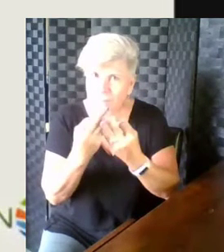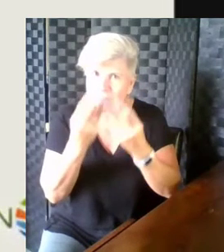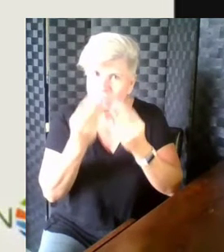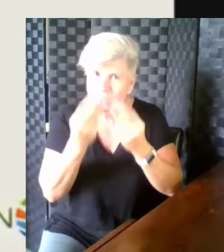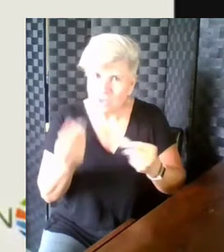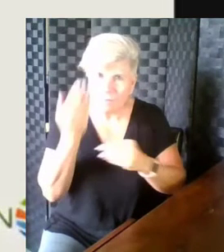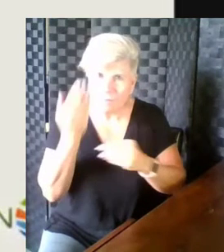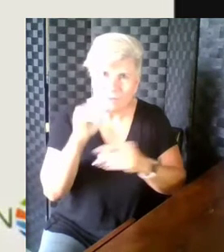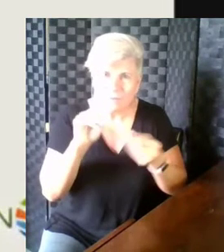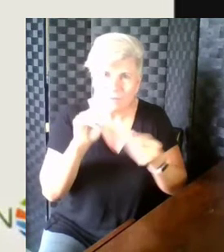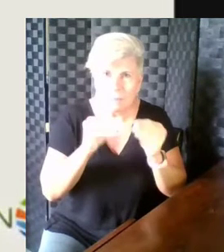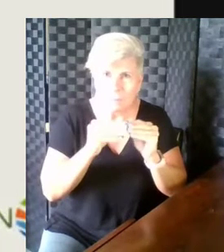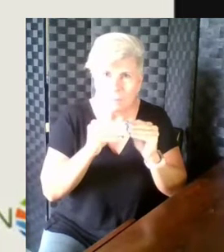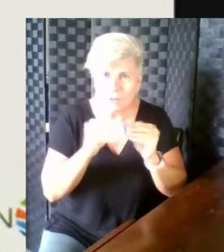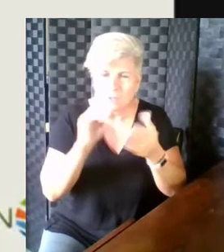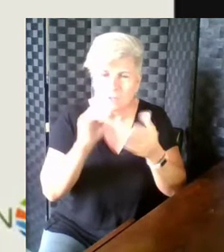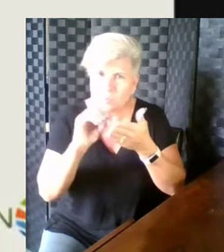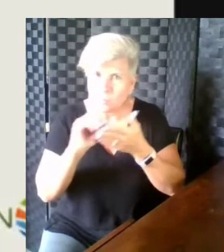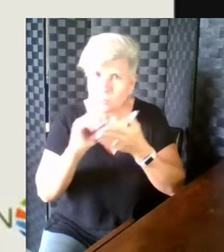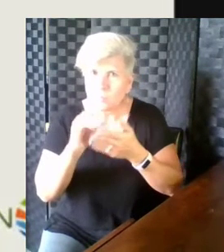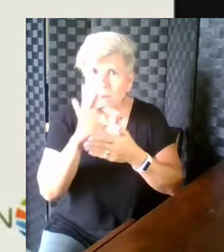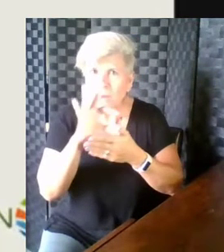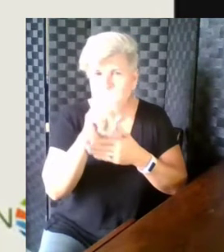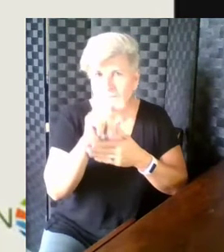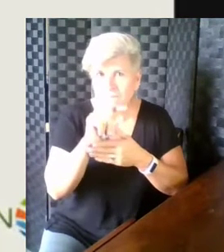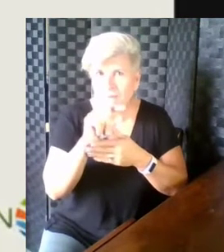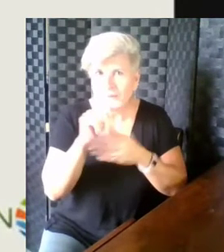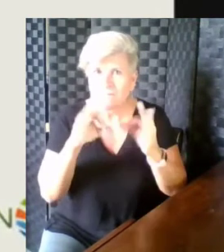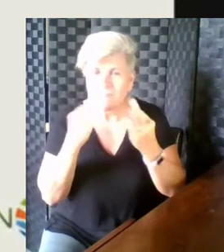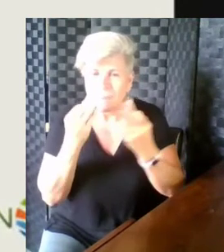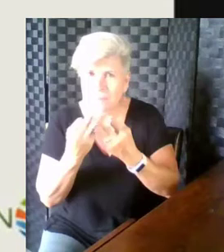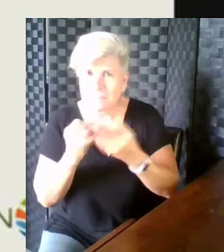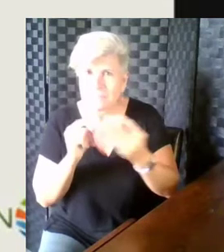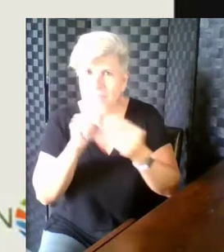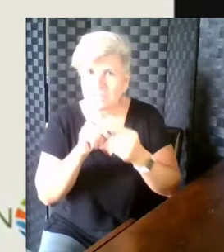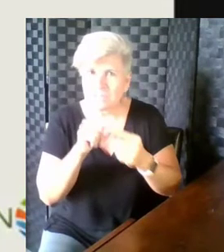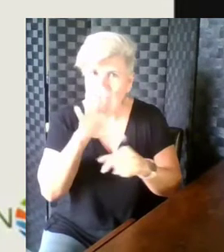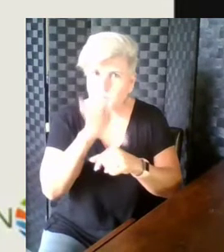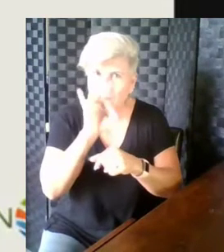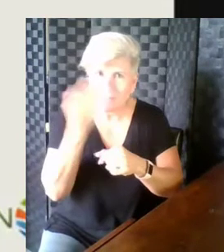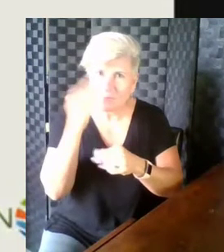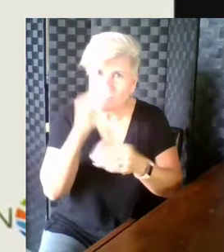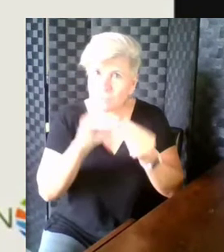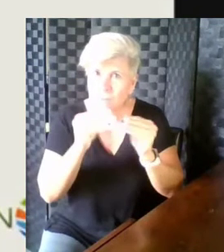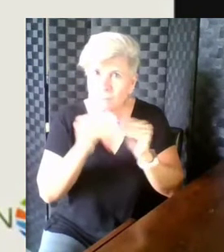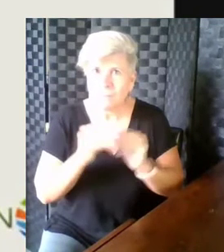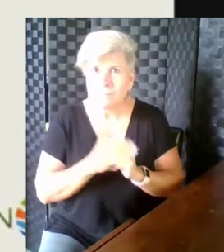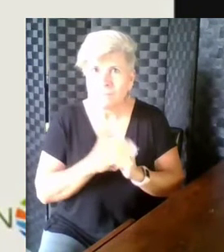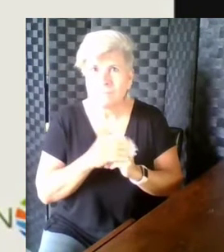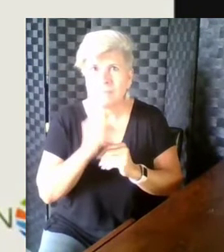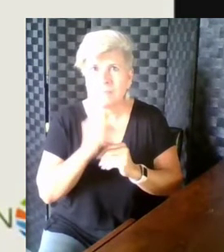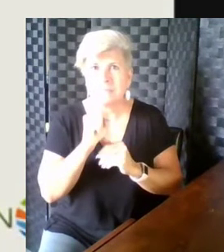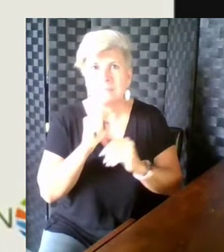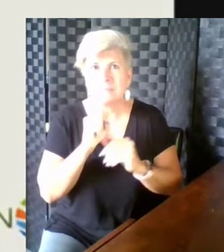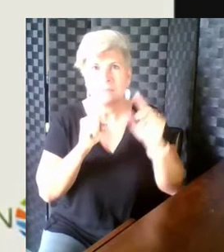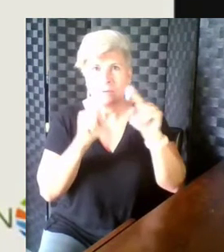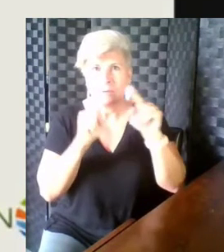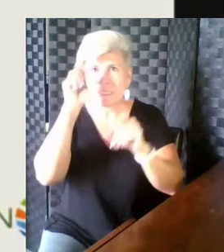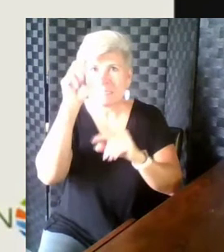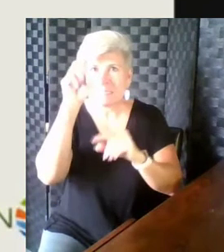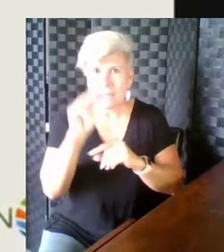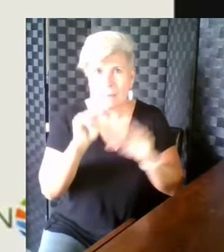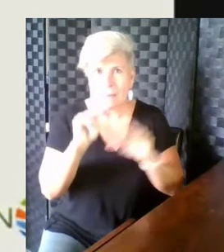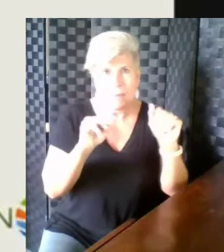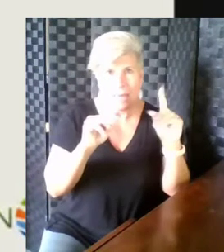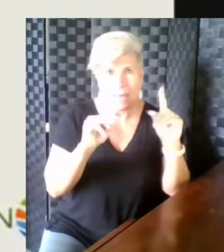equations until the missing addend is on the right of the equal sign and solve. Our sum is 22, our addends are 9